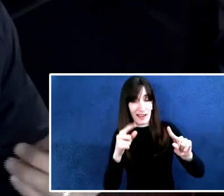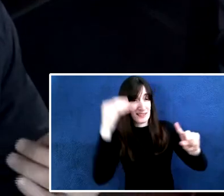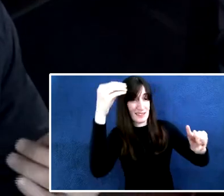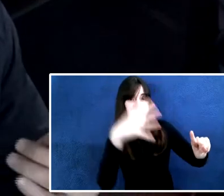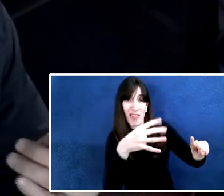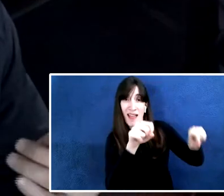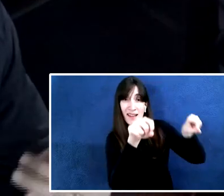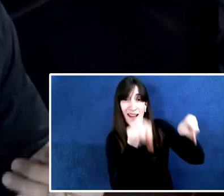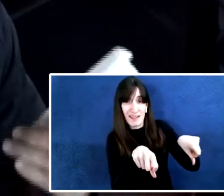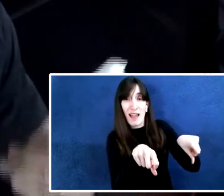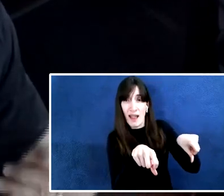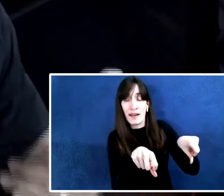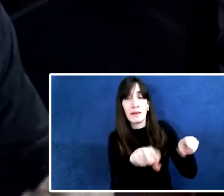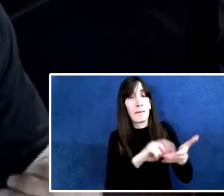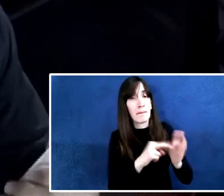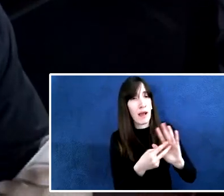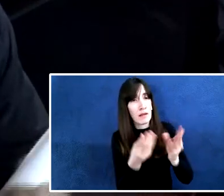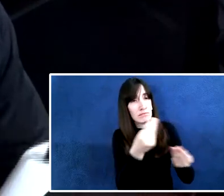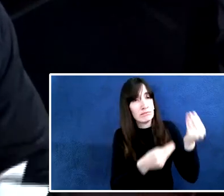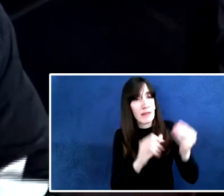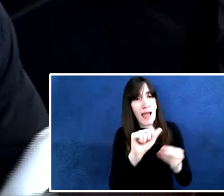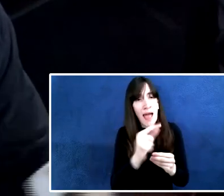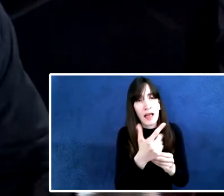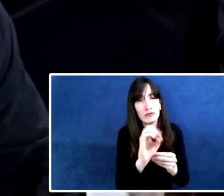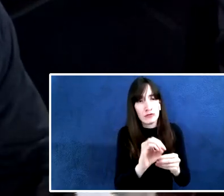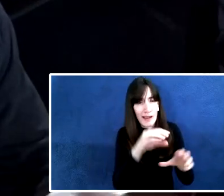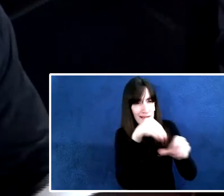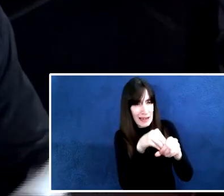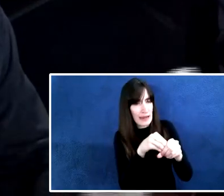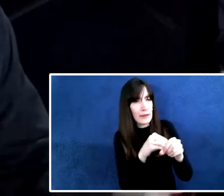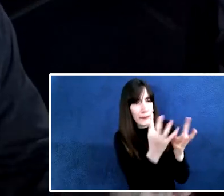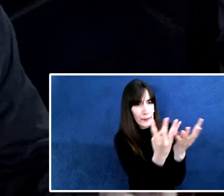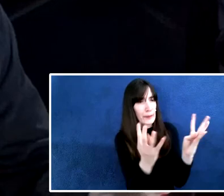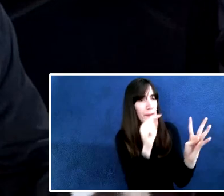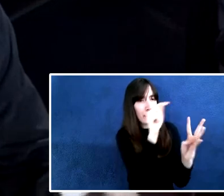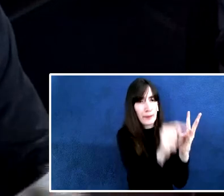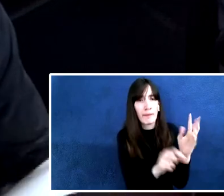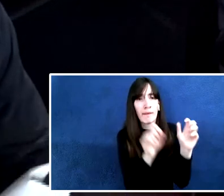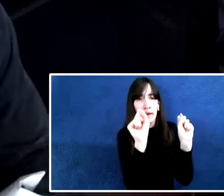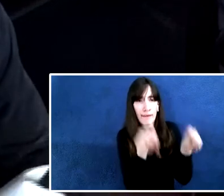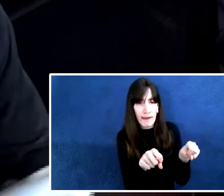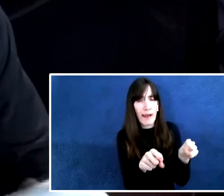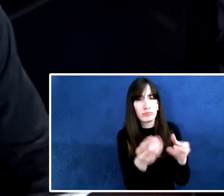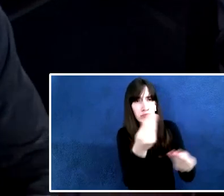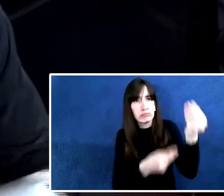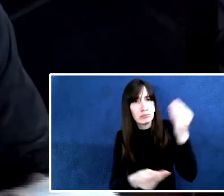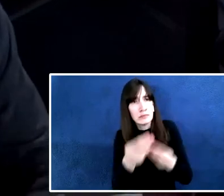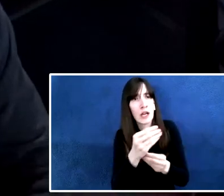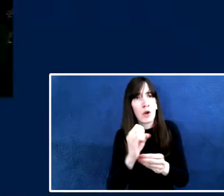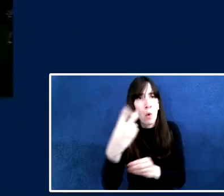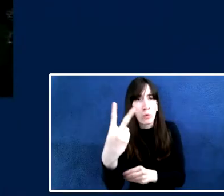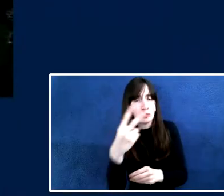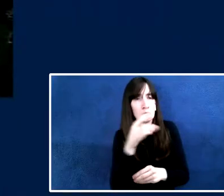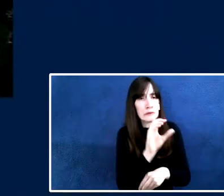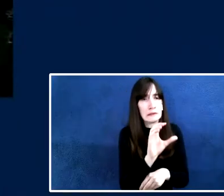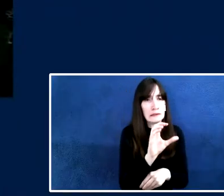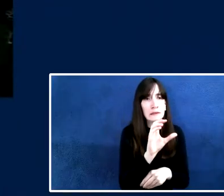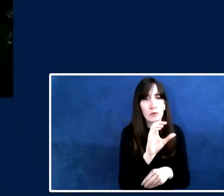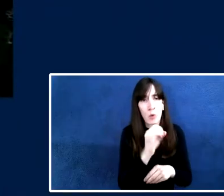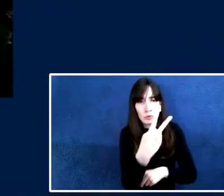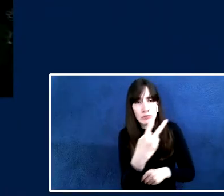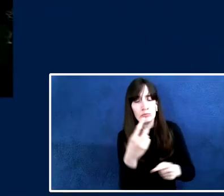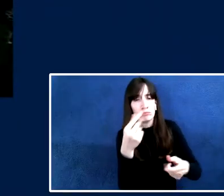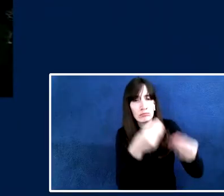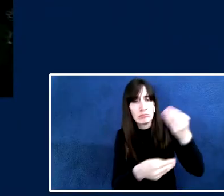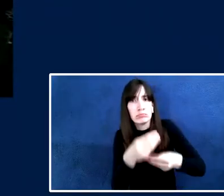and they have symbiotic algae living in their tissues that photosynthesize just like normal plants and then actually provide food for those